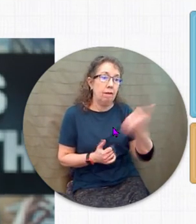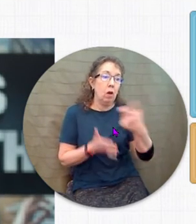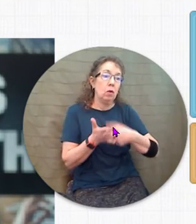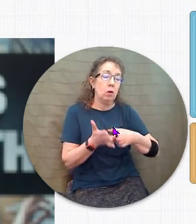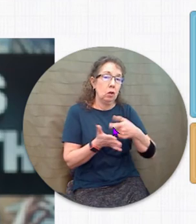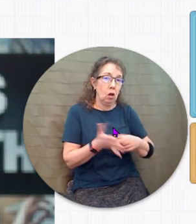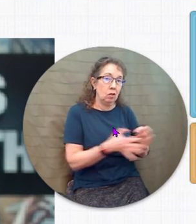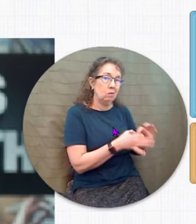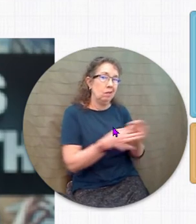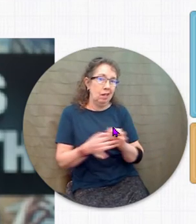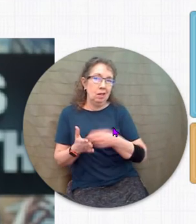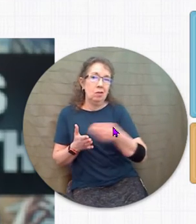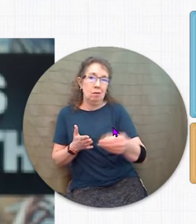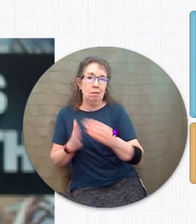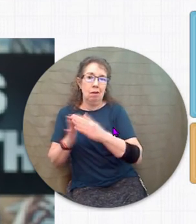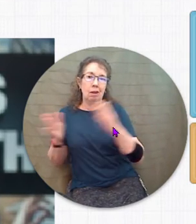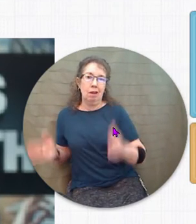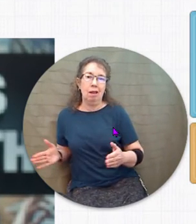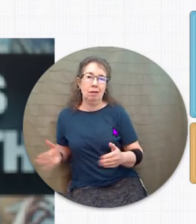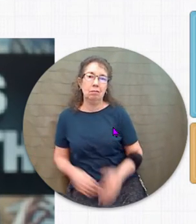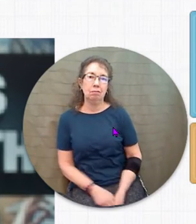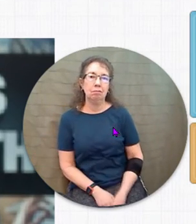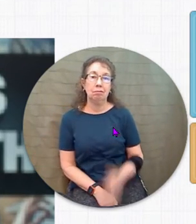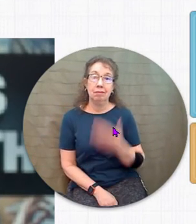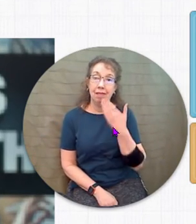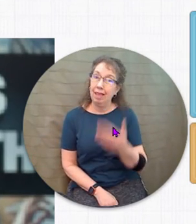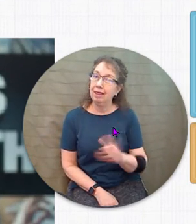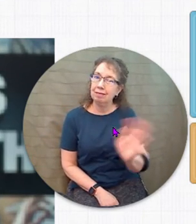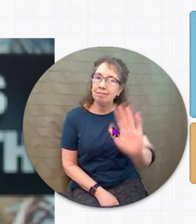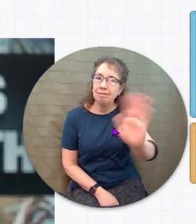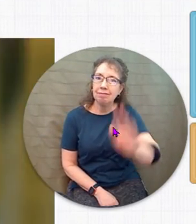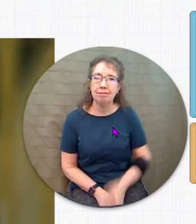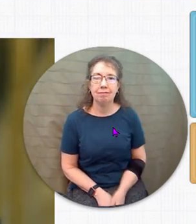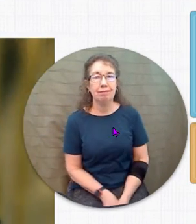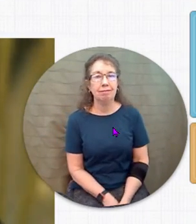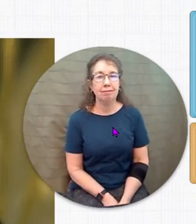associated with buying a house. Thanks, and cheerio.